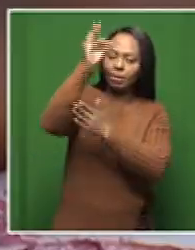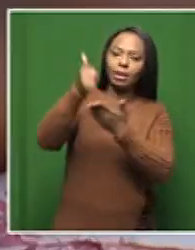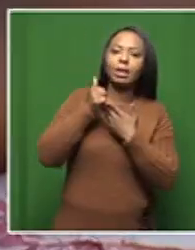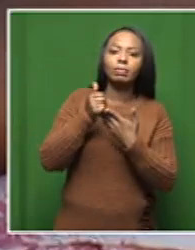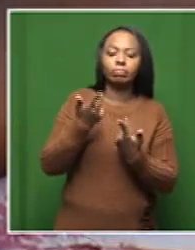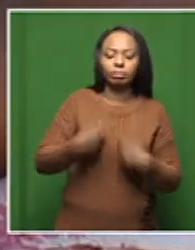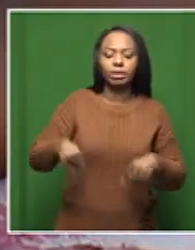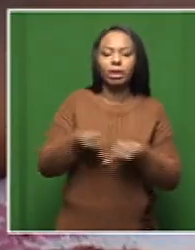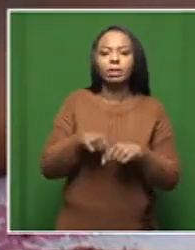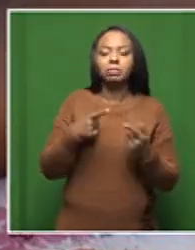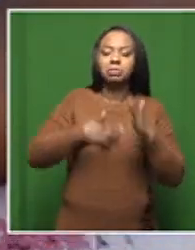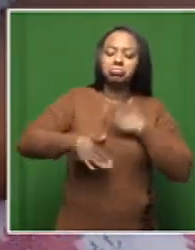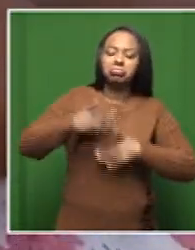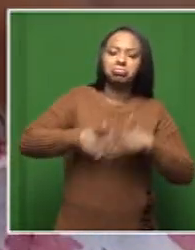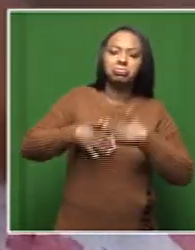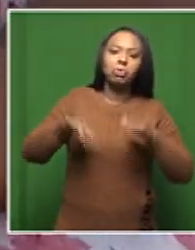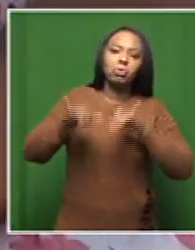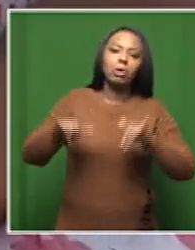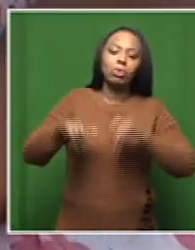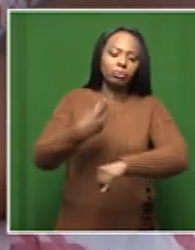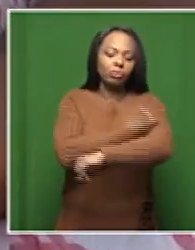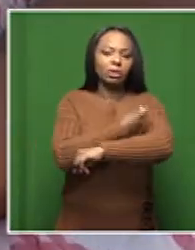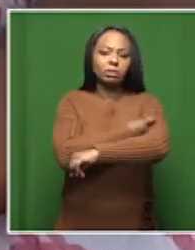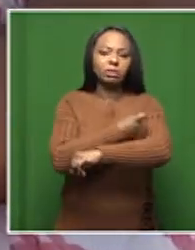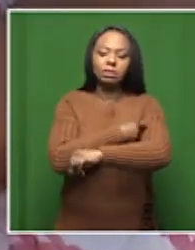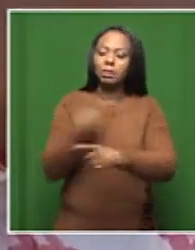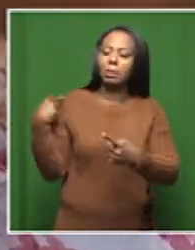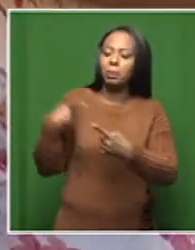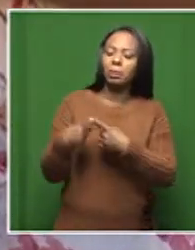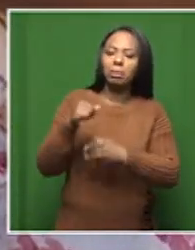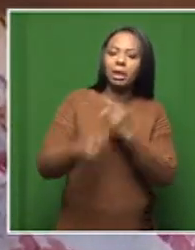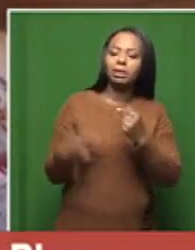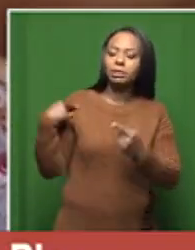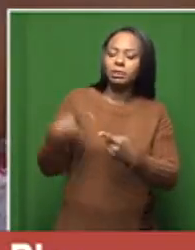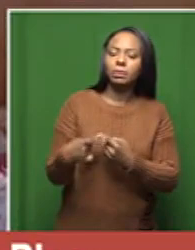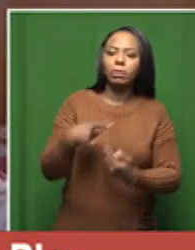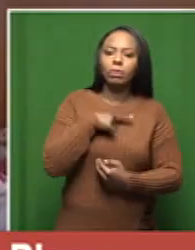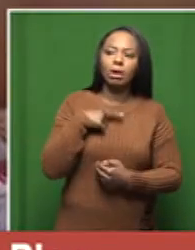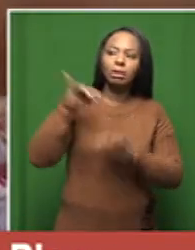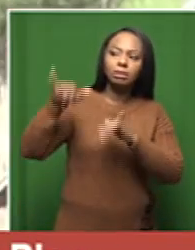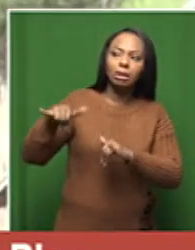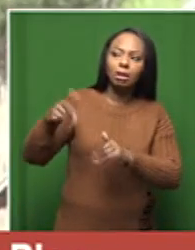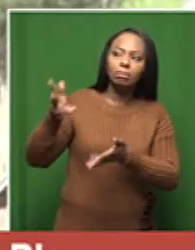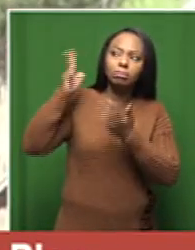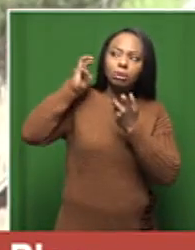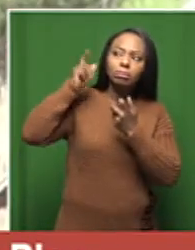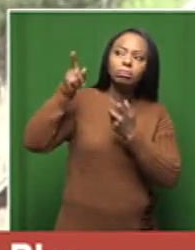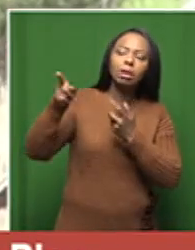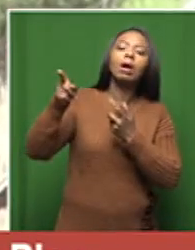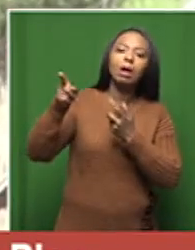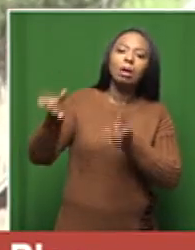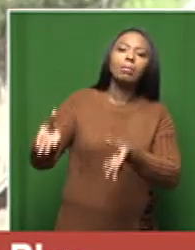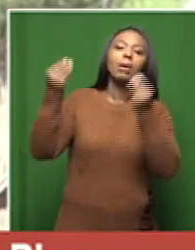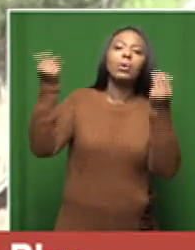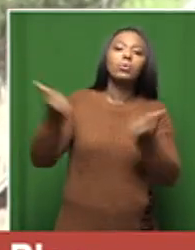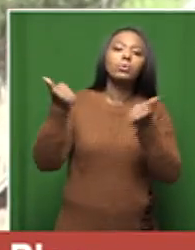I have been patiently waiting for this vaccine for so many months after hearing that it has been found. Whether it comes day